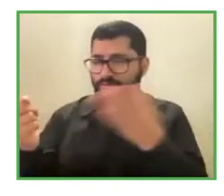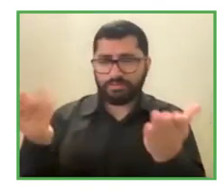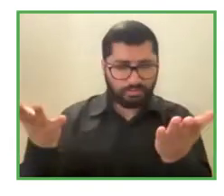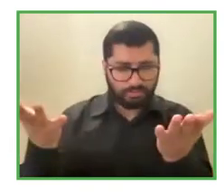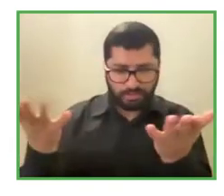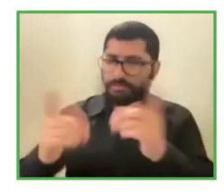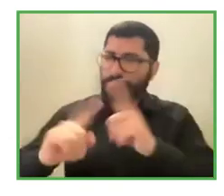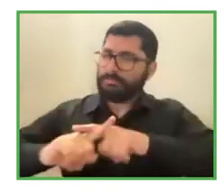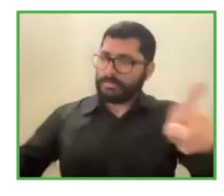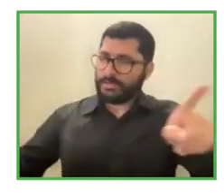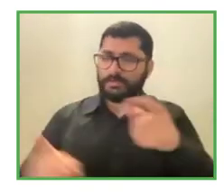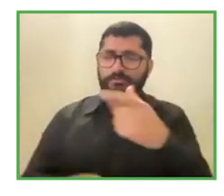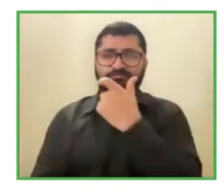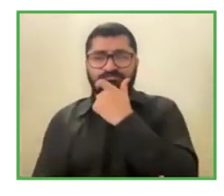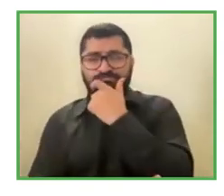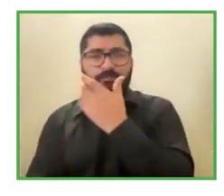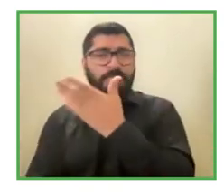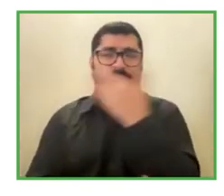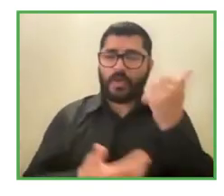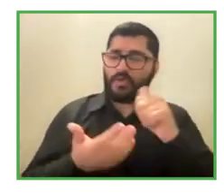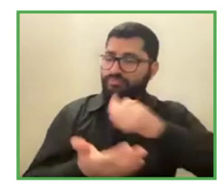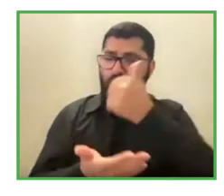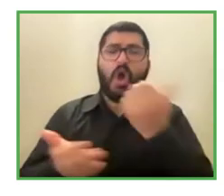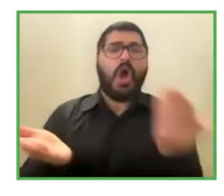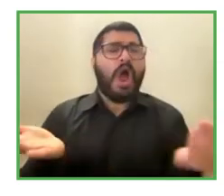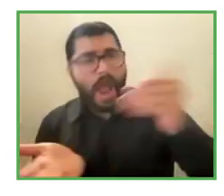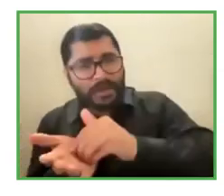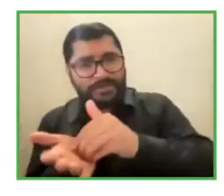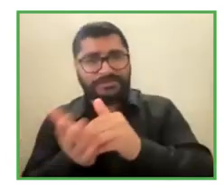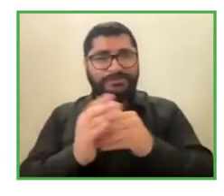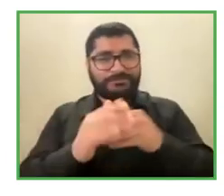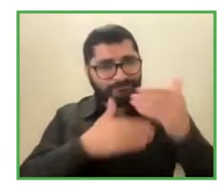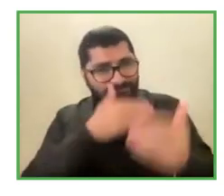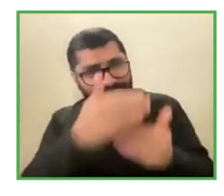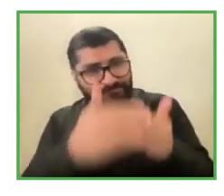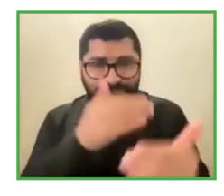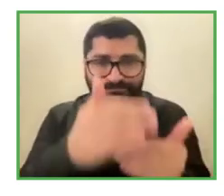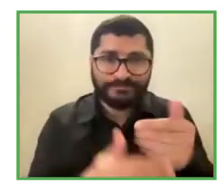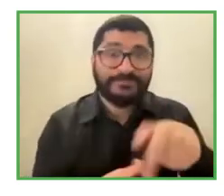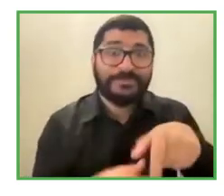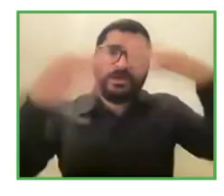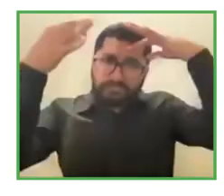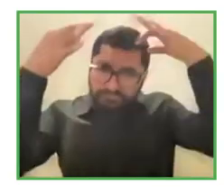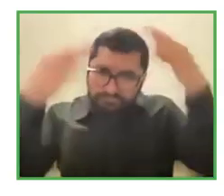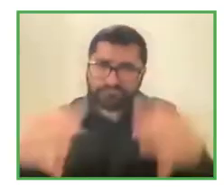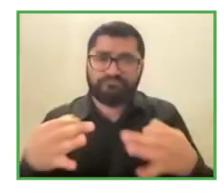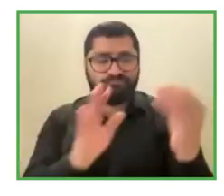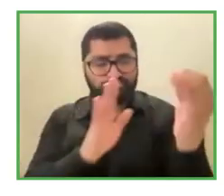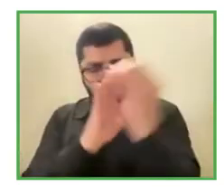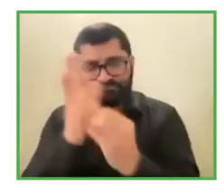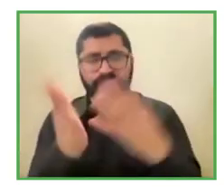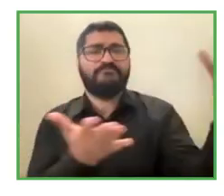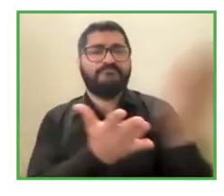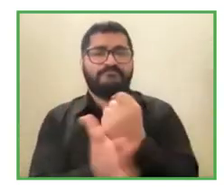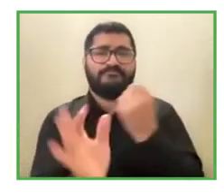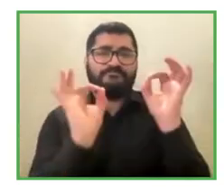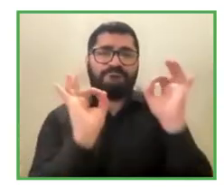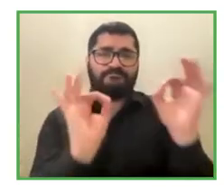Not always are certain that this is the best way. So I think that a learning is for the companies that want